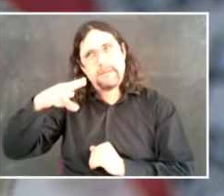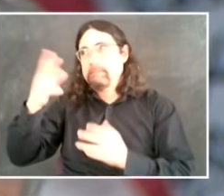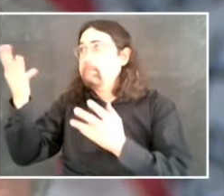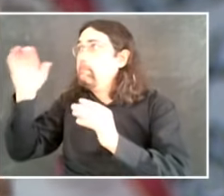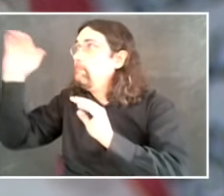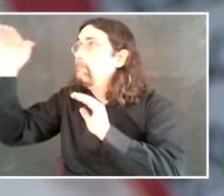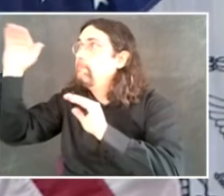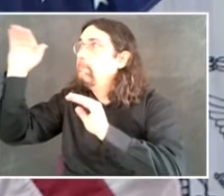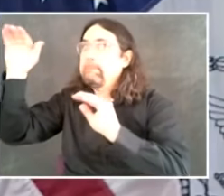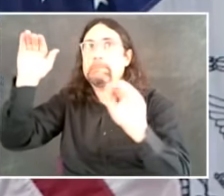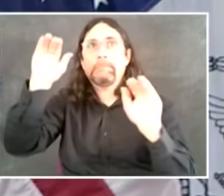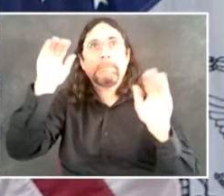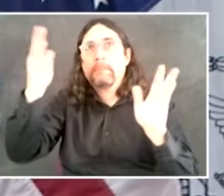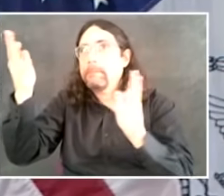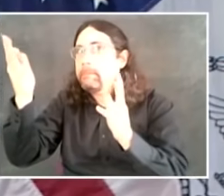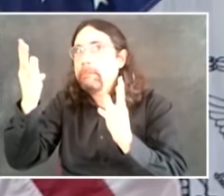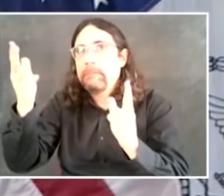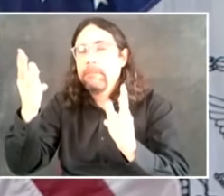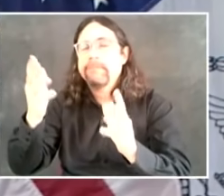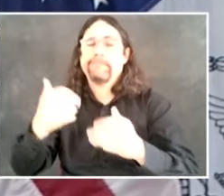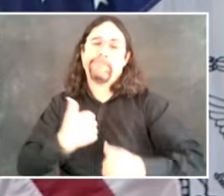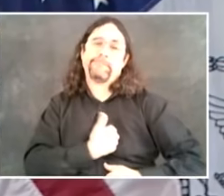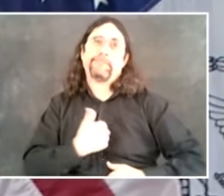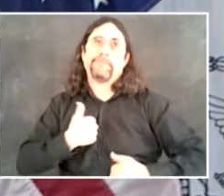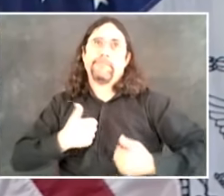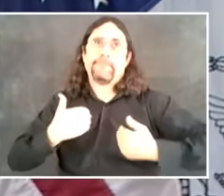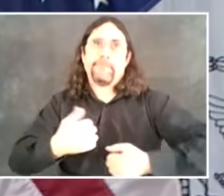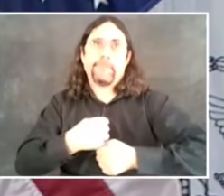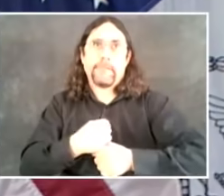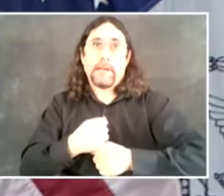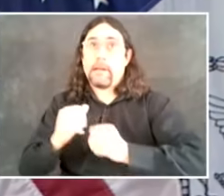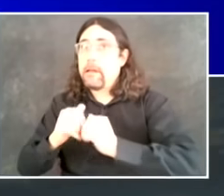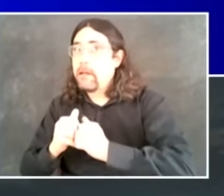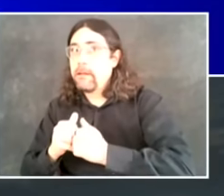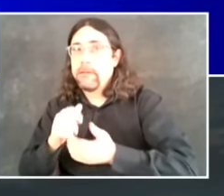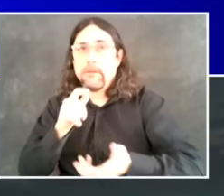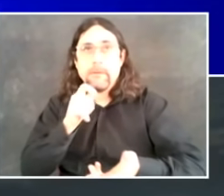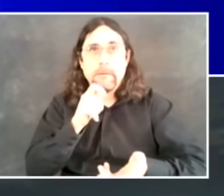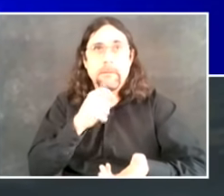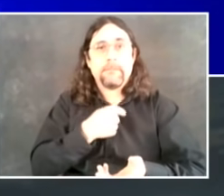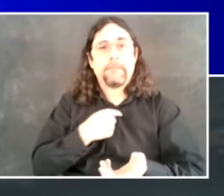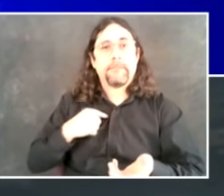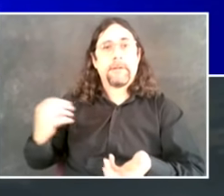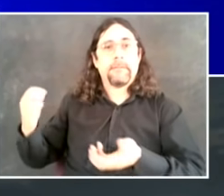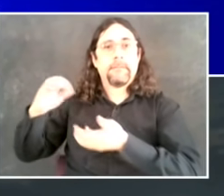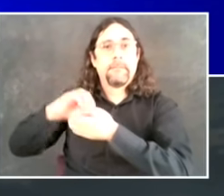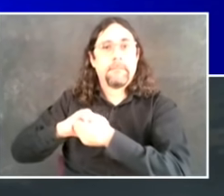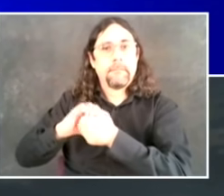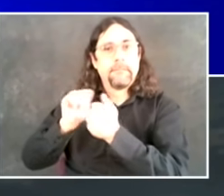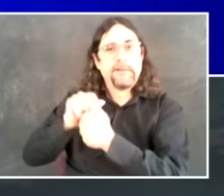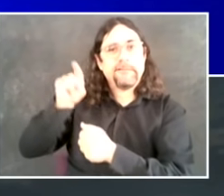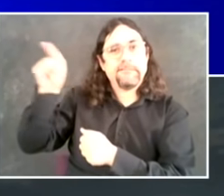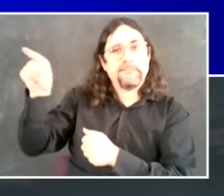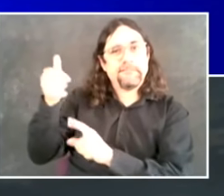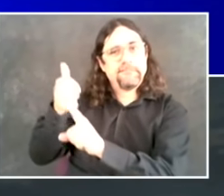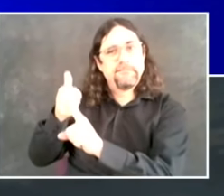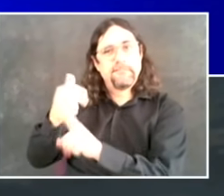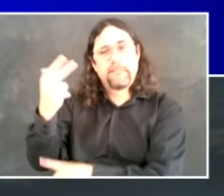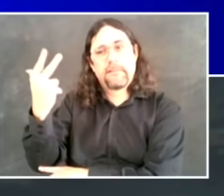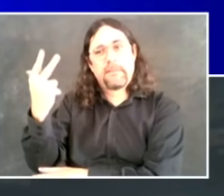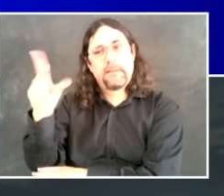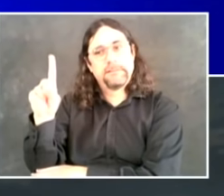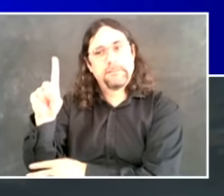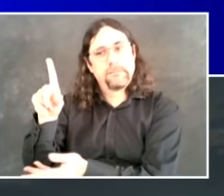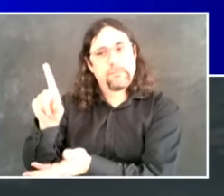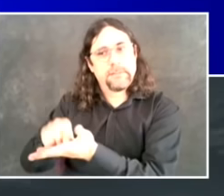partner is Print Parts, a 3D printing company. And they are using designs